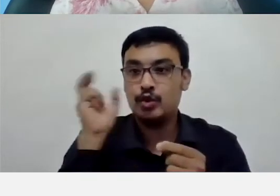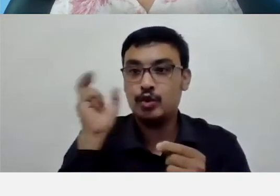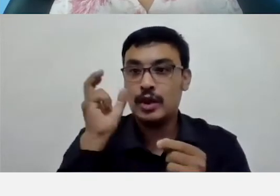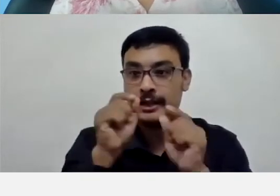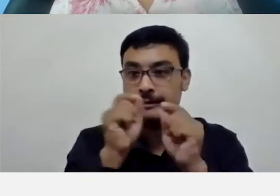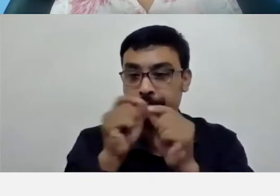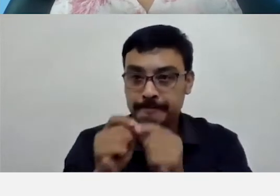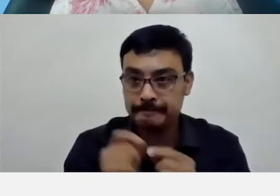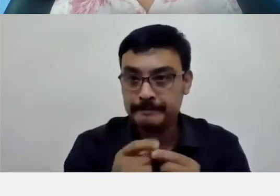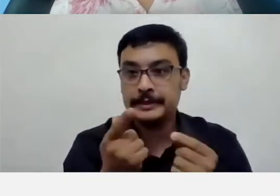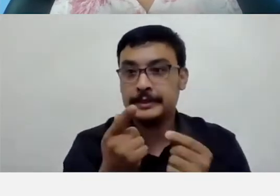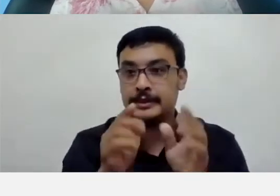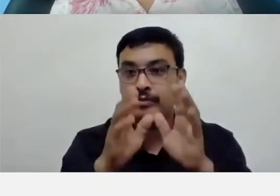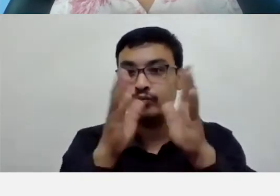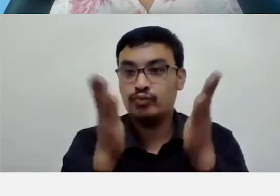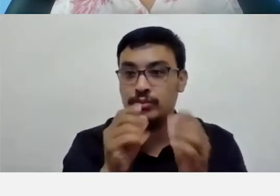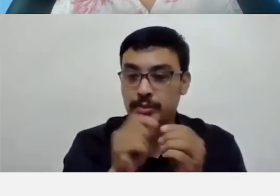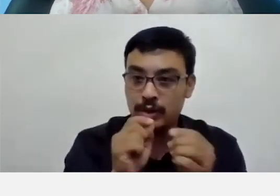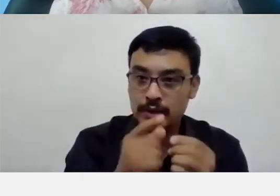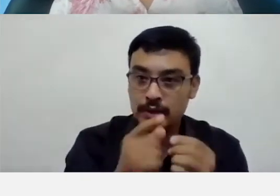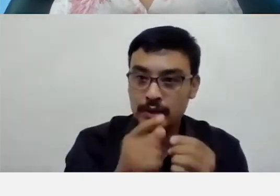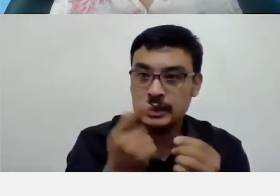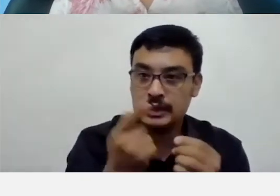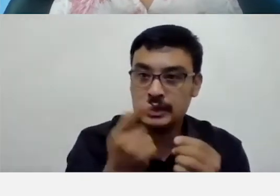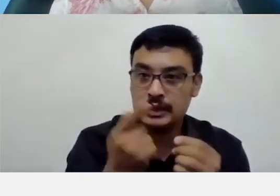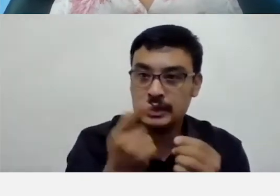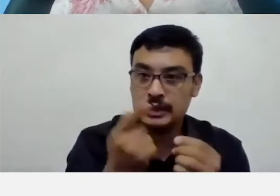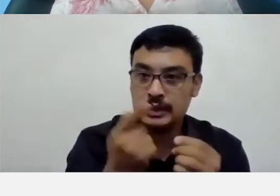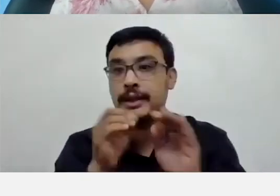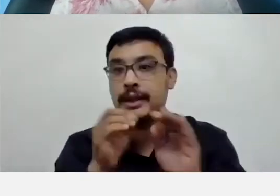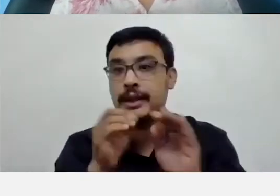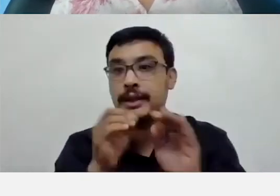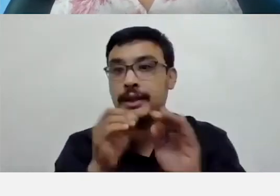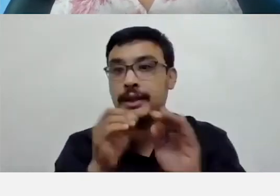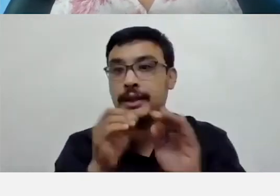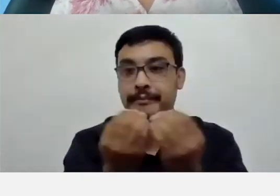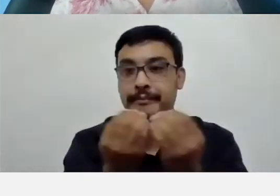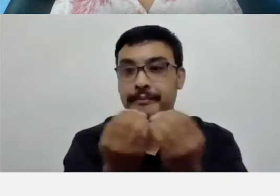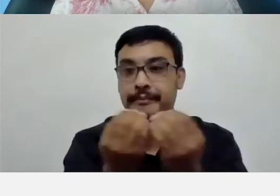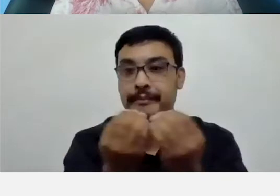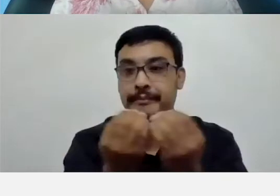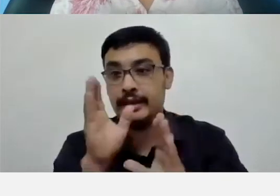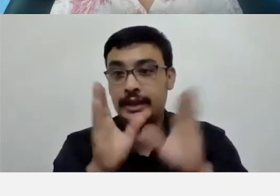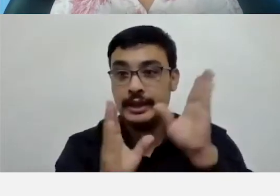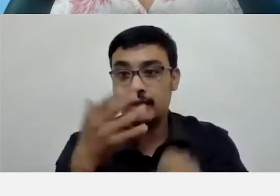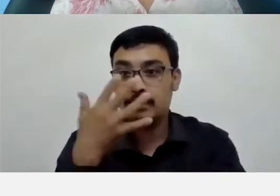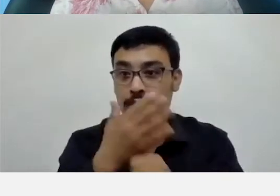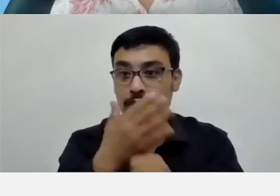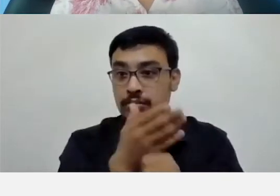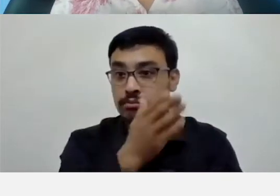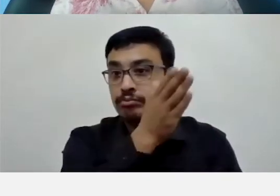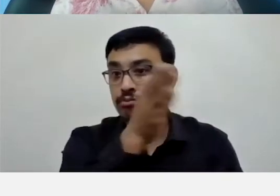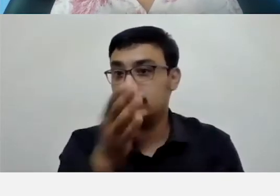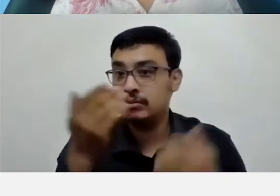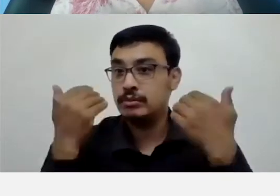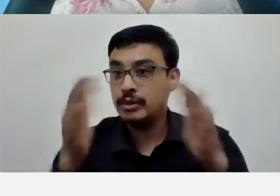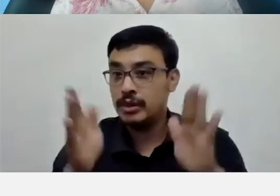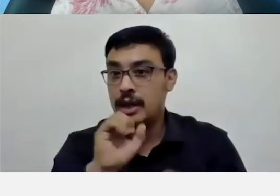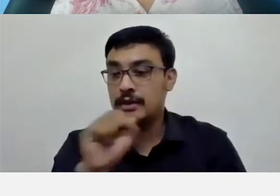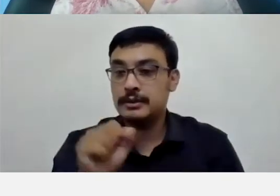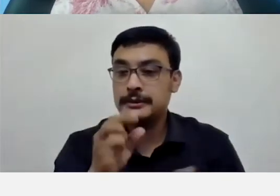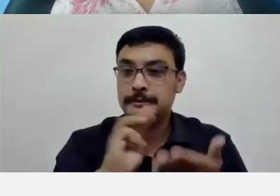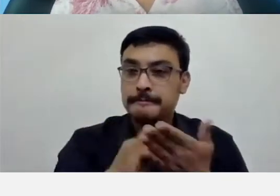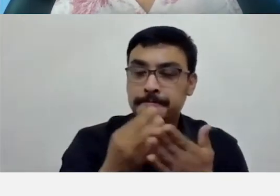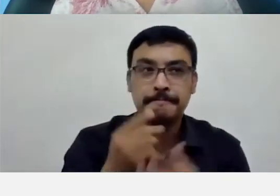potteries, and wood carvings. So when you travel to Bhaktapur, you will feel like you have traveled